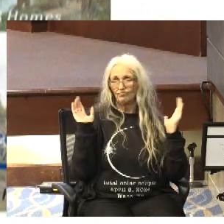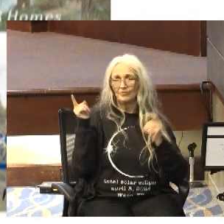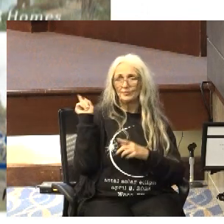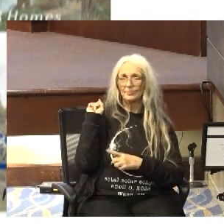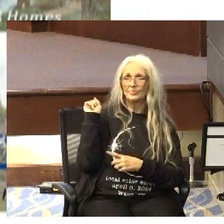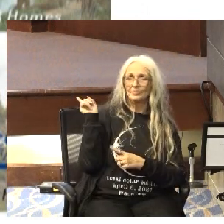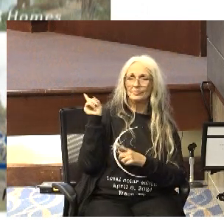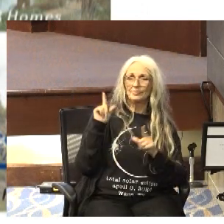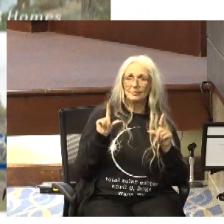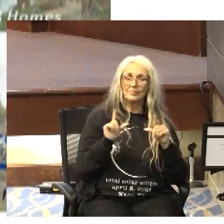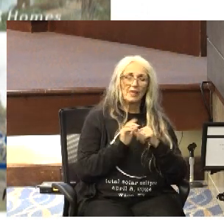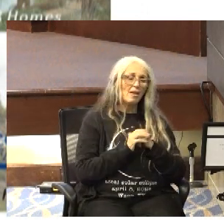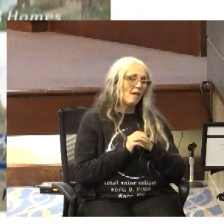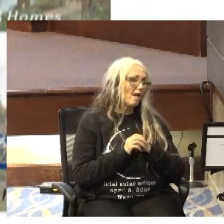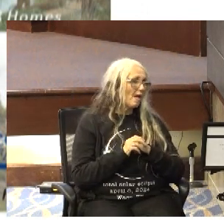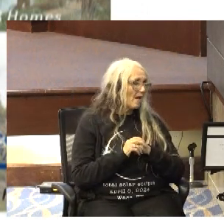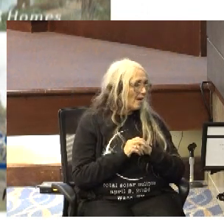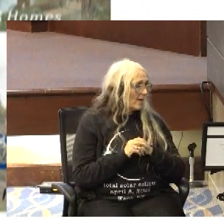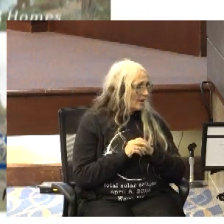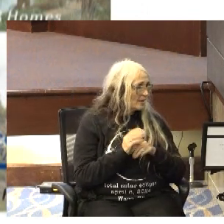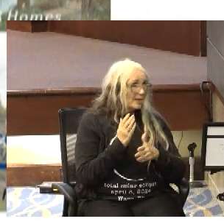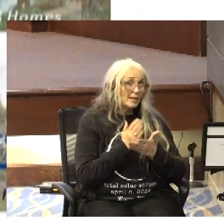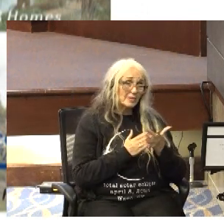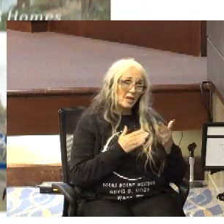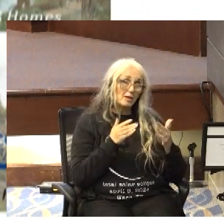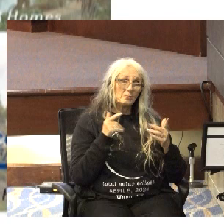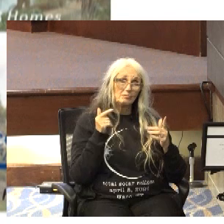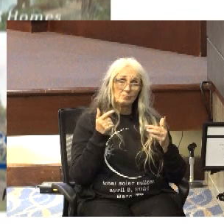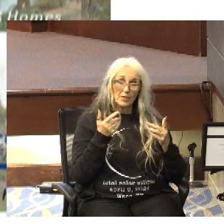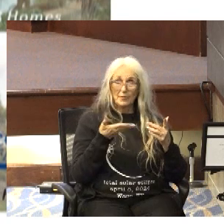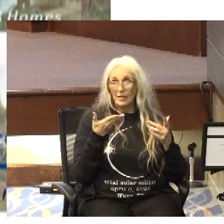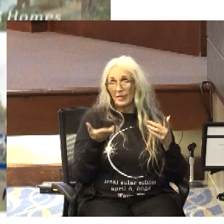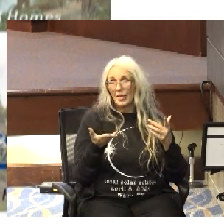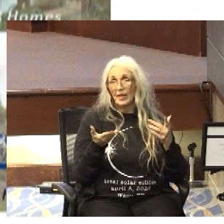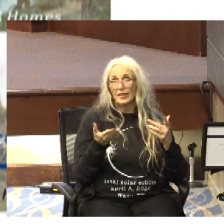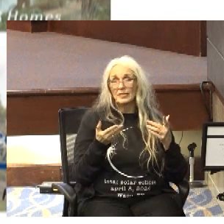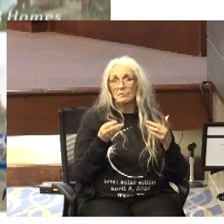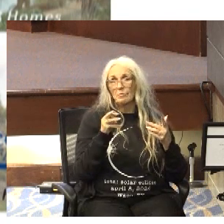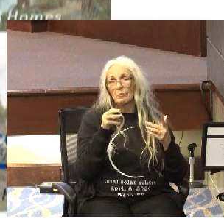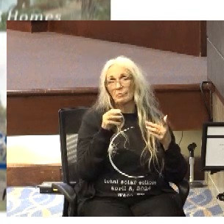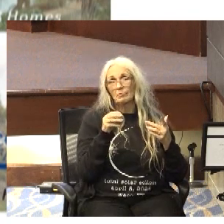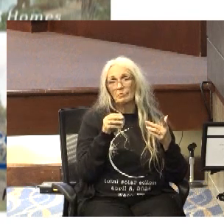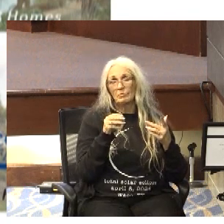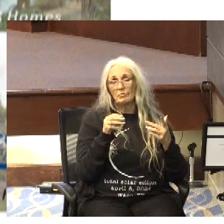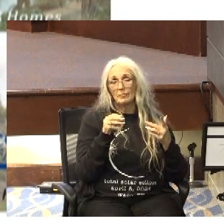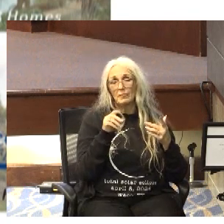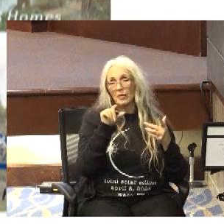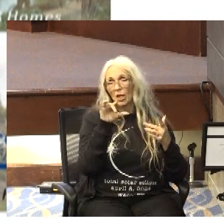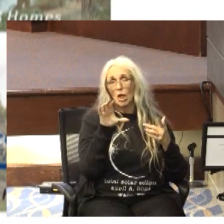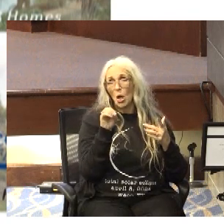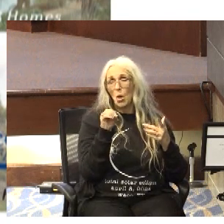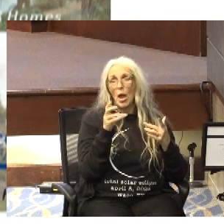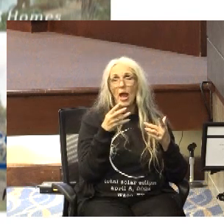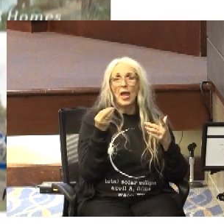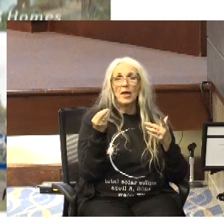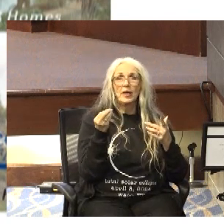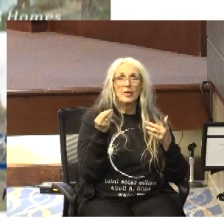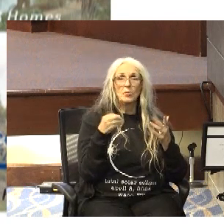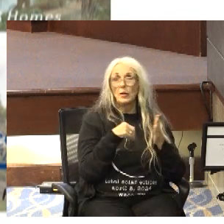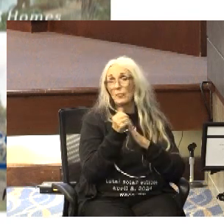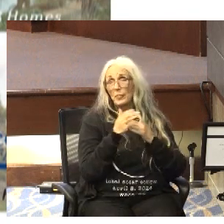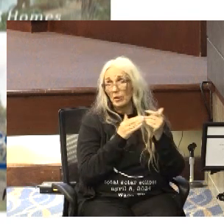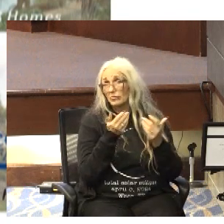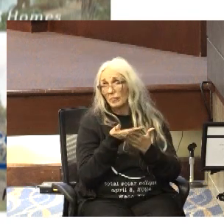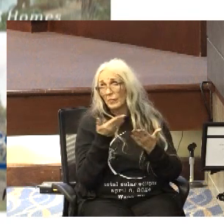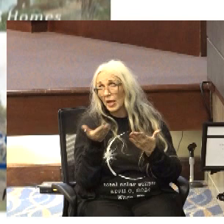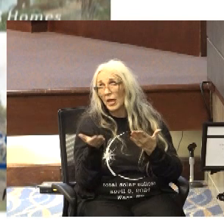So just some highlights and some pictures, logos of some master plan communities that we've built, just to give you guys kind of